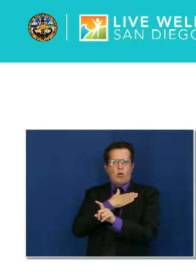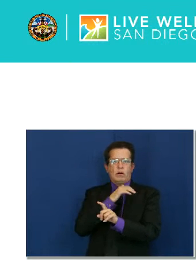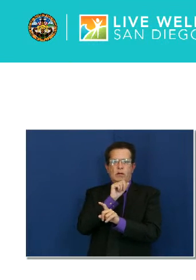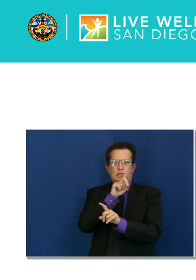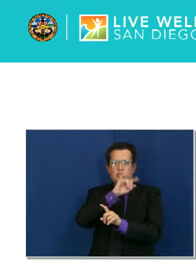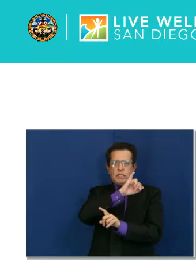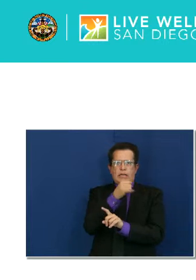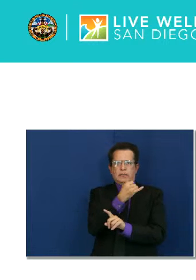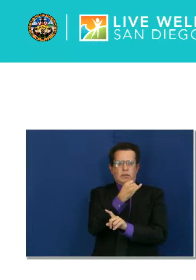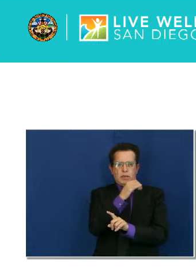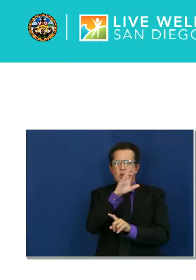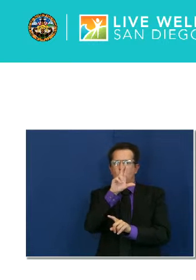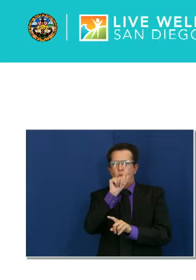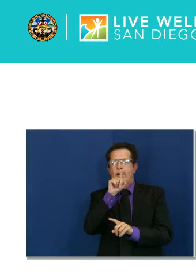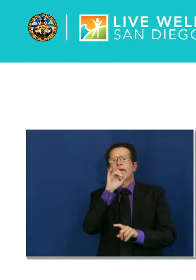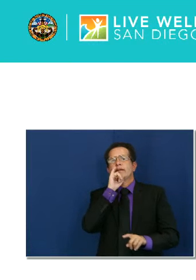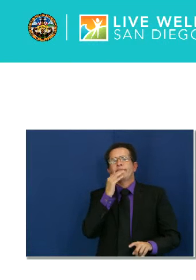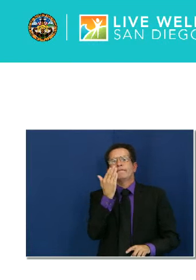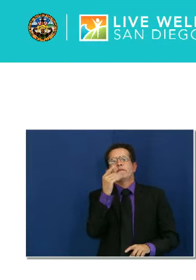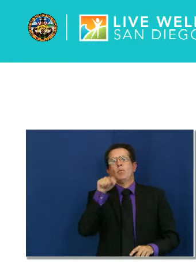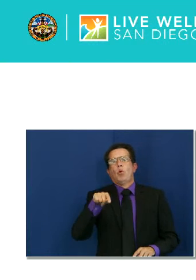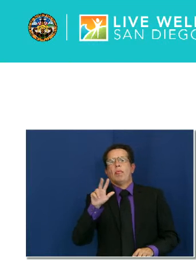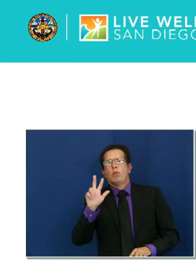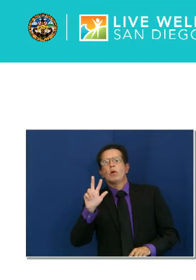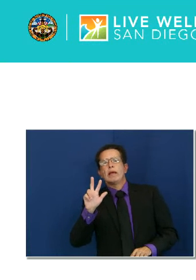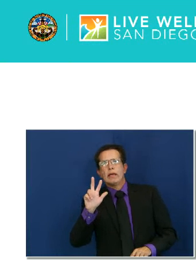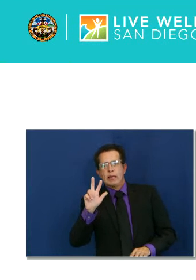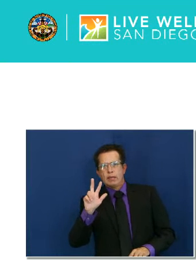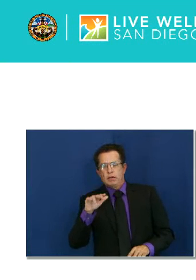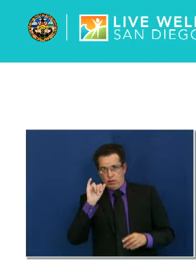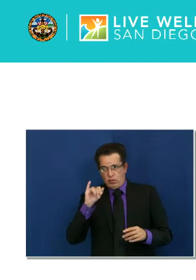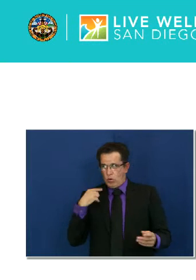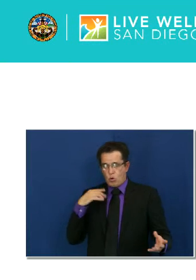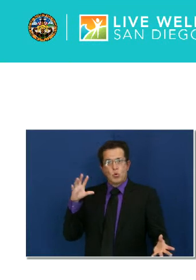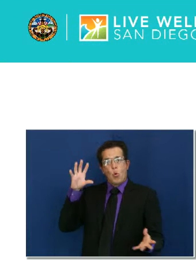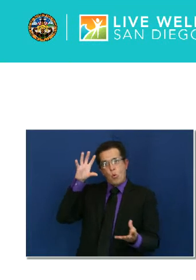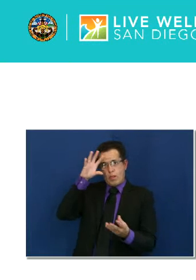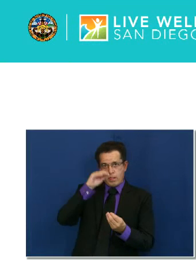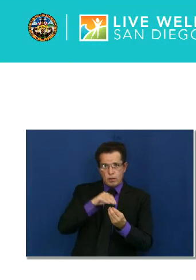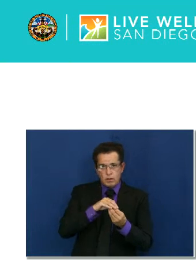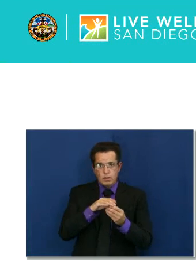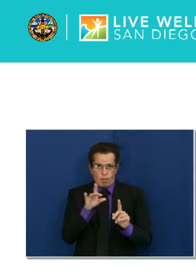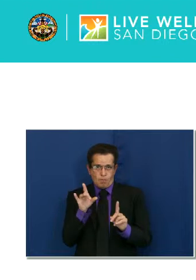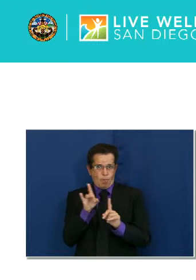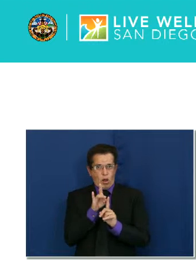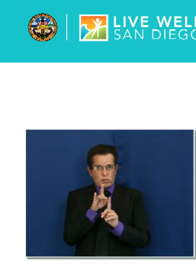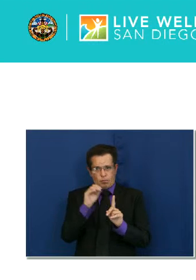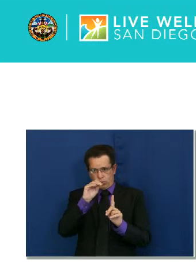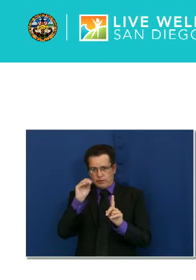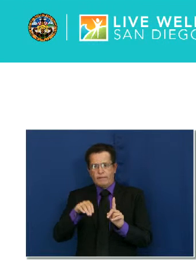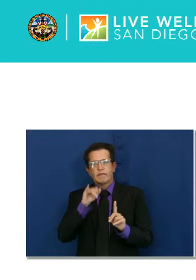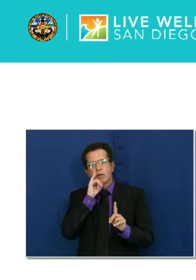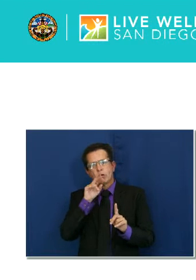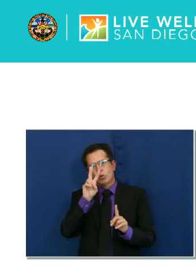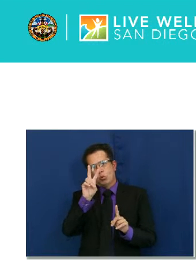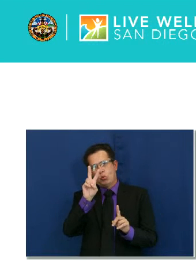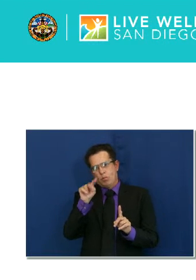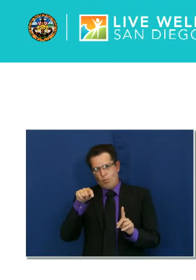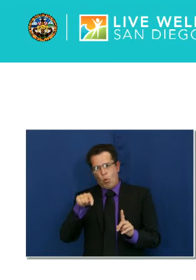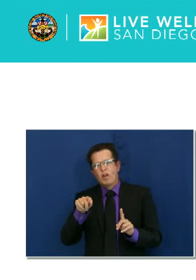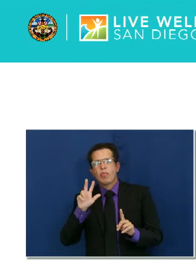rate is 15.3. Our total testing or positivity percentage is